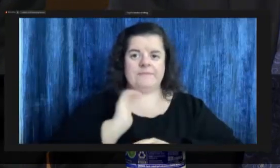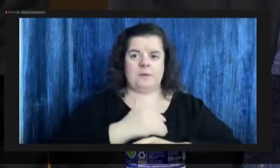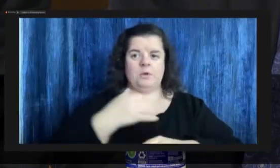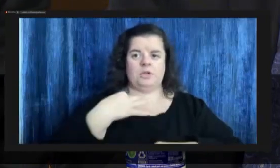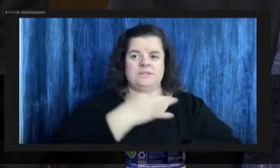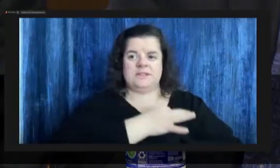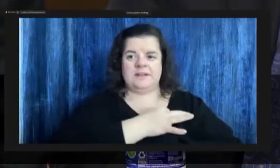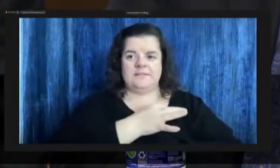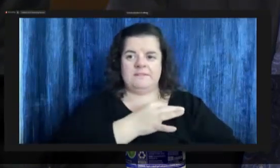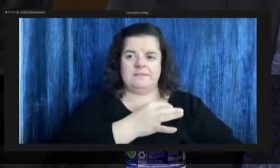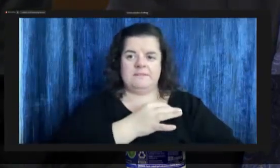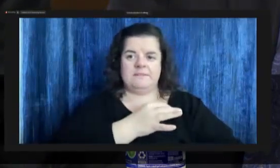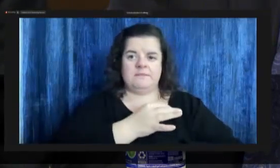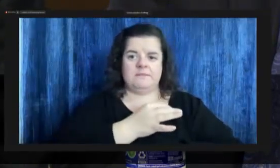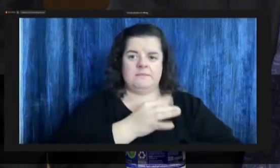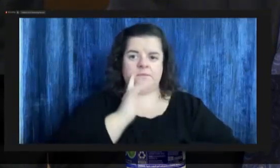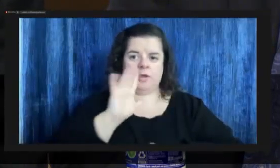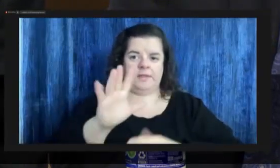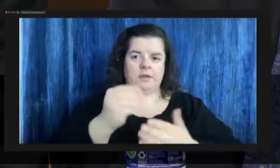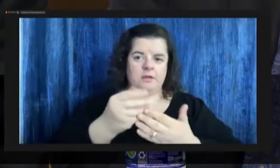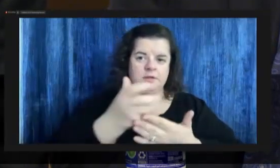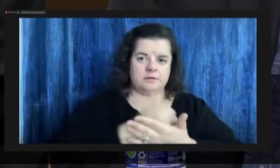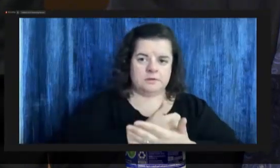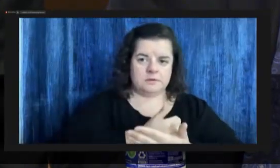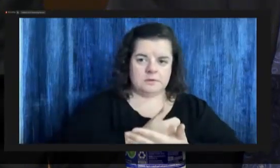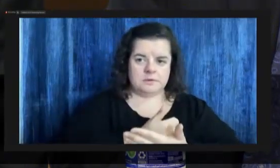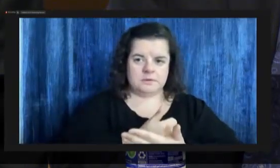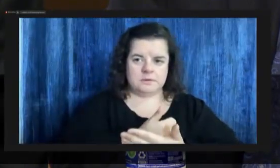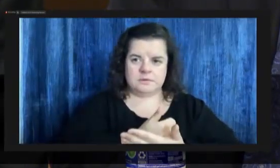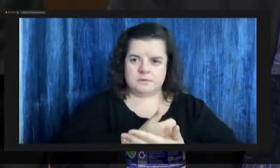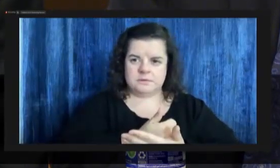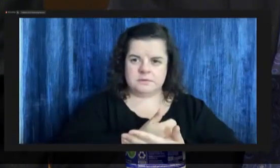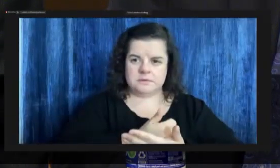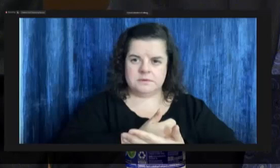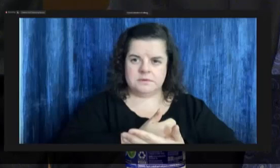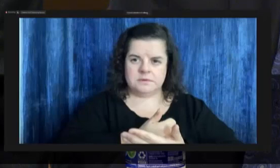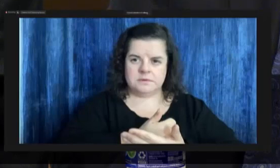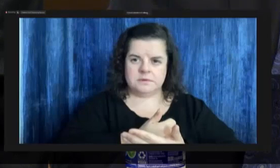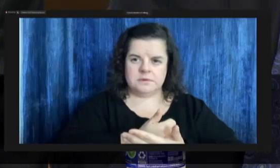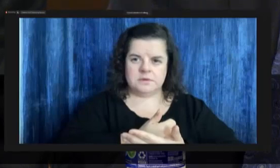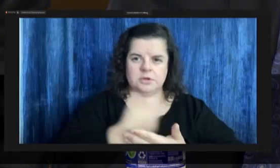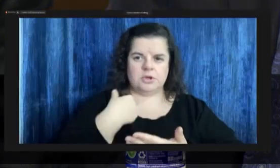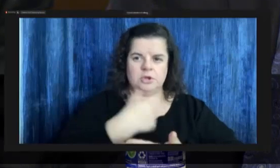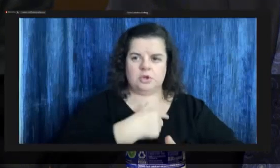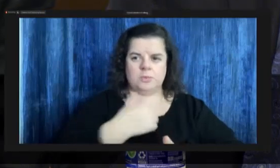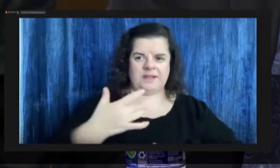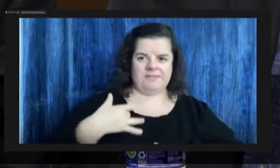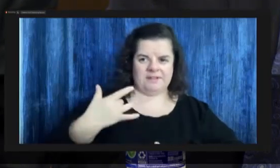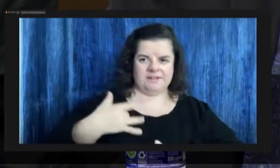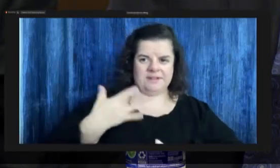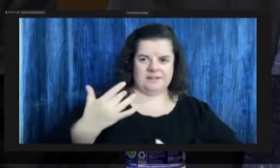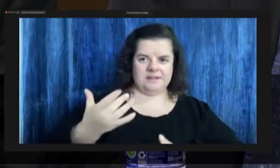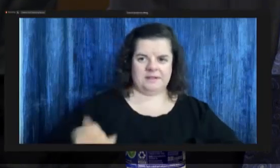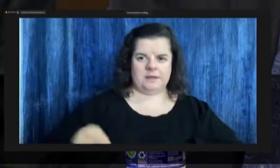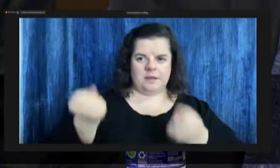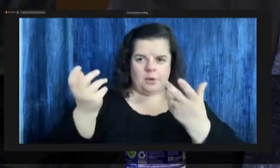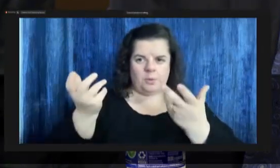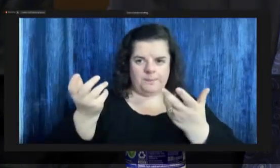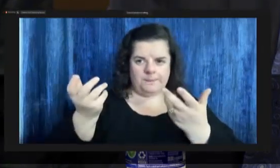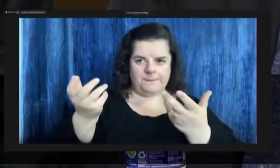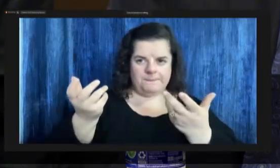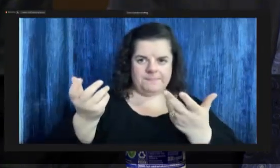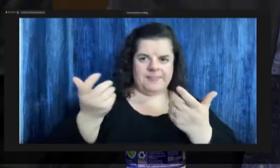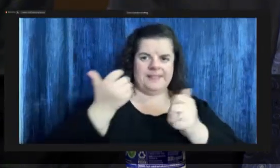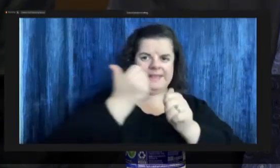and therefore the salaries reflect what we ask of them to do. Do we have a sense of how each